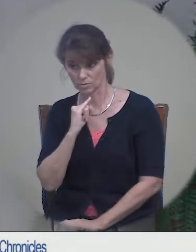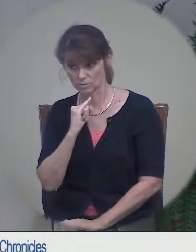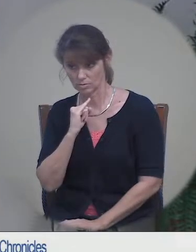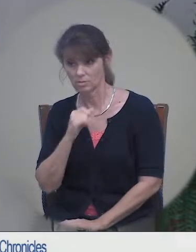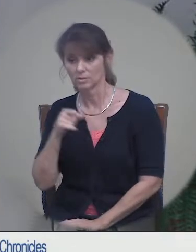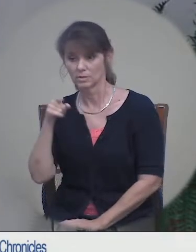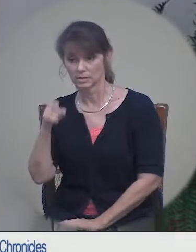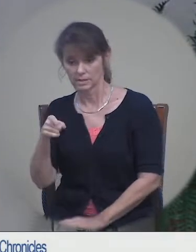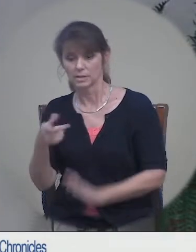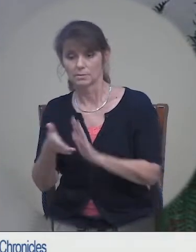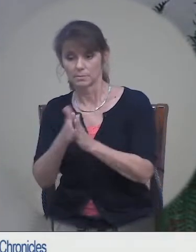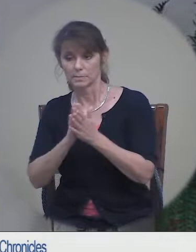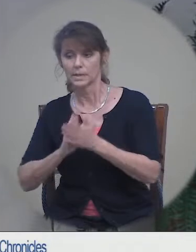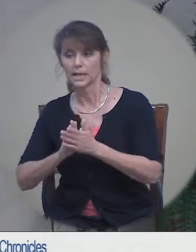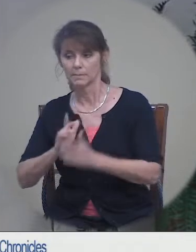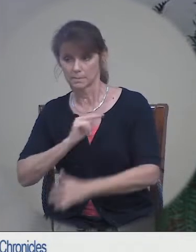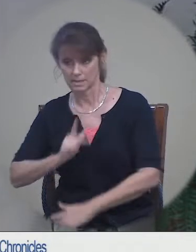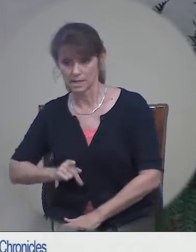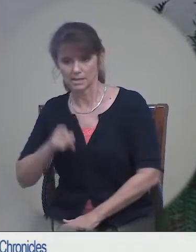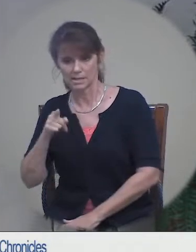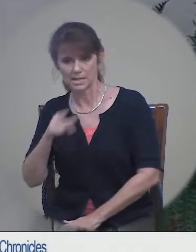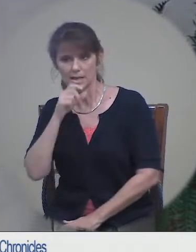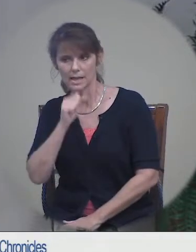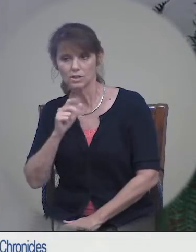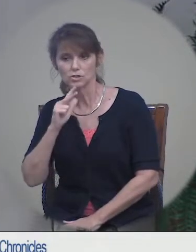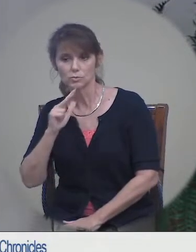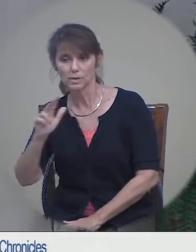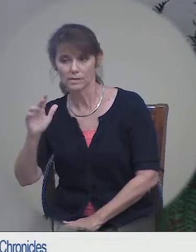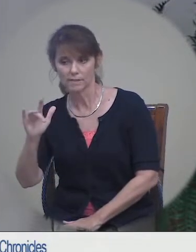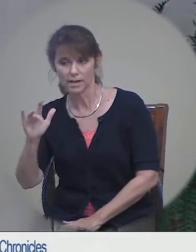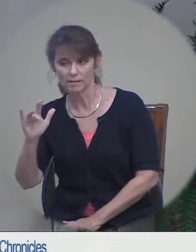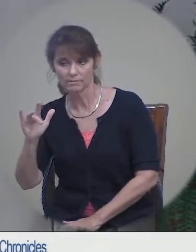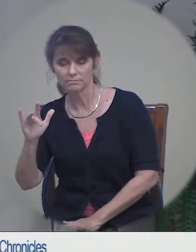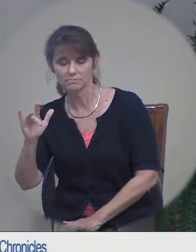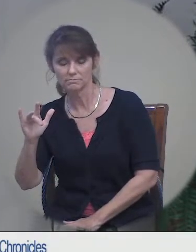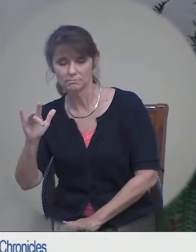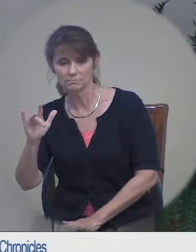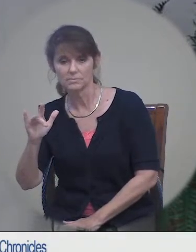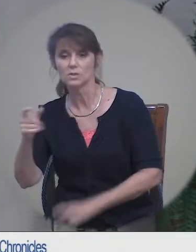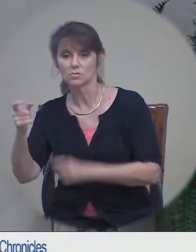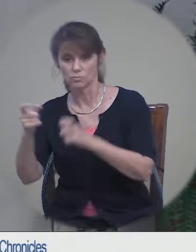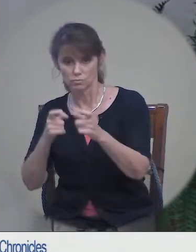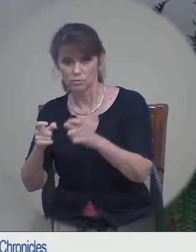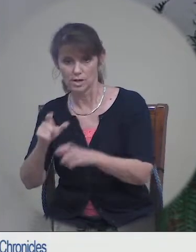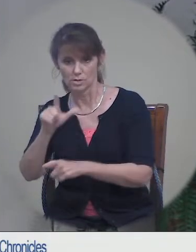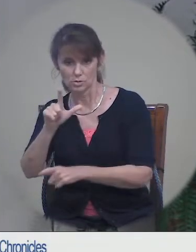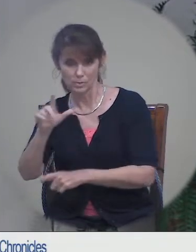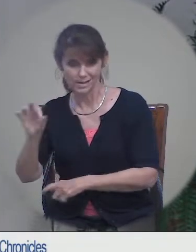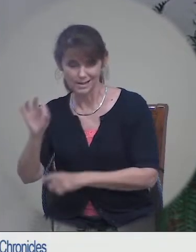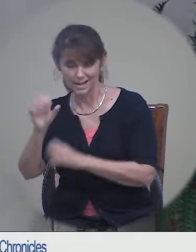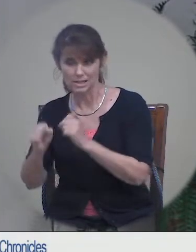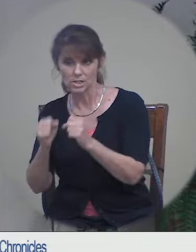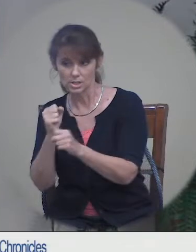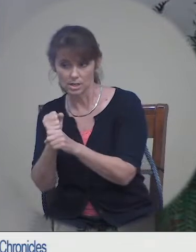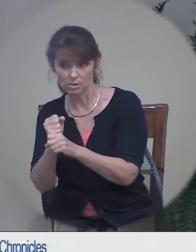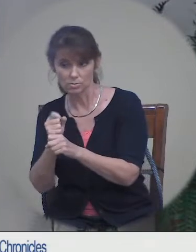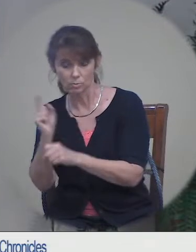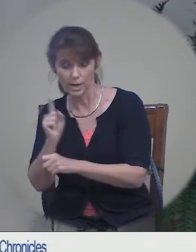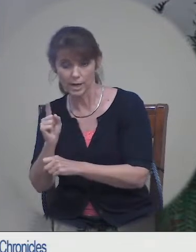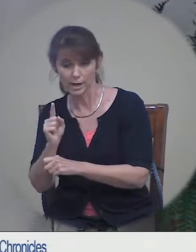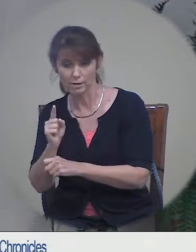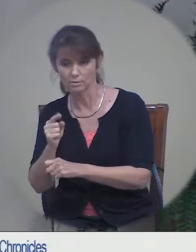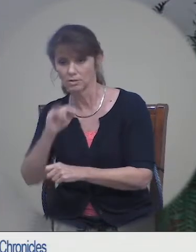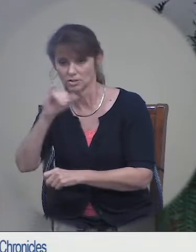Judah, became king. He was 25 years old when he became king, and he reigned for 29 years in Jerusalem. And